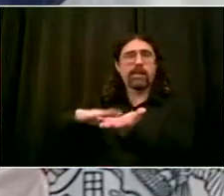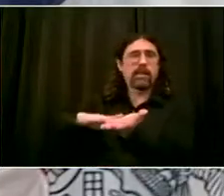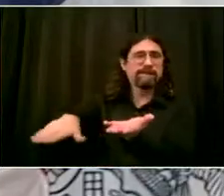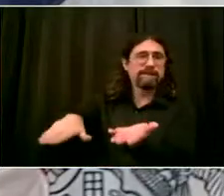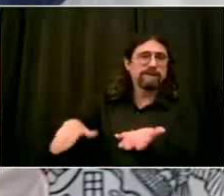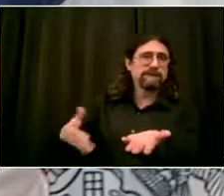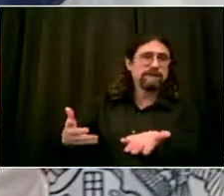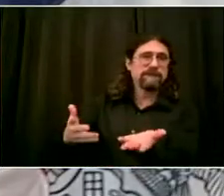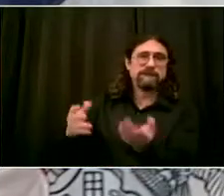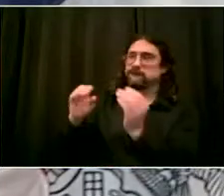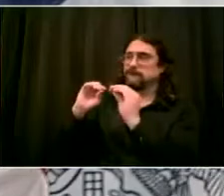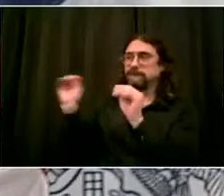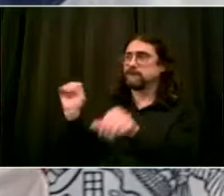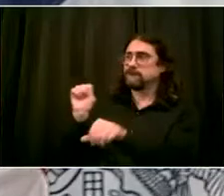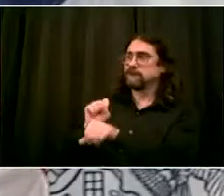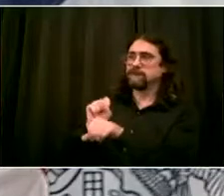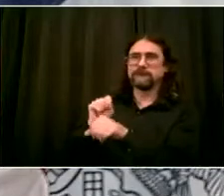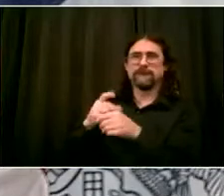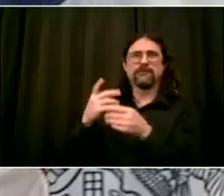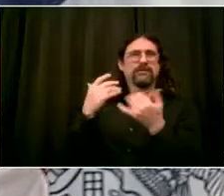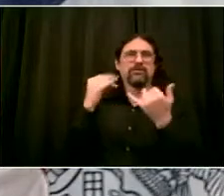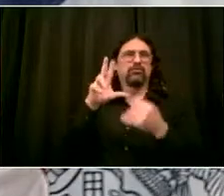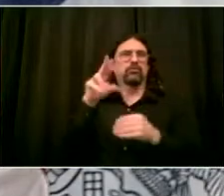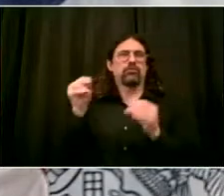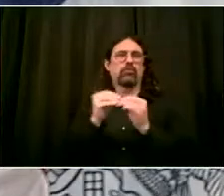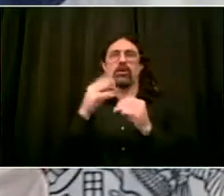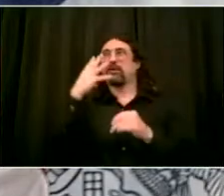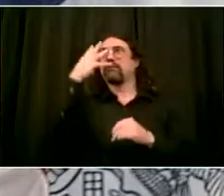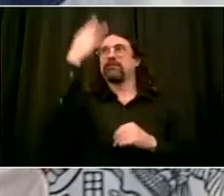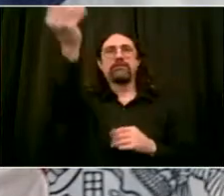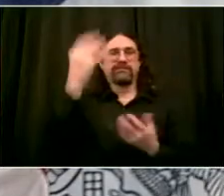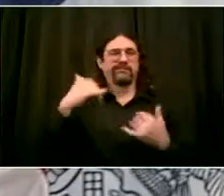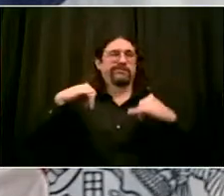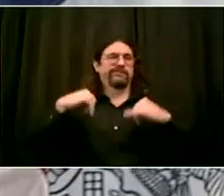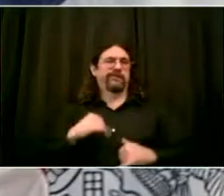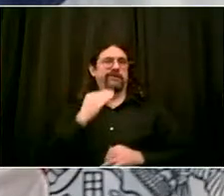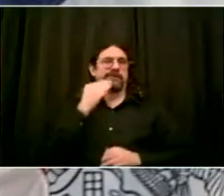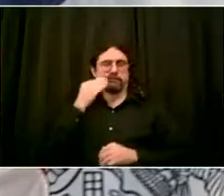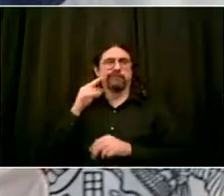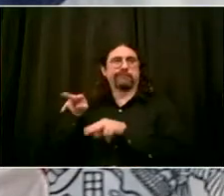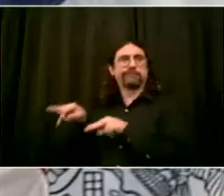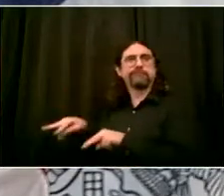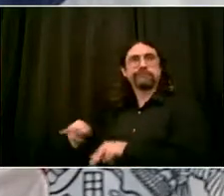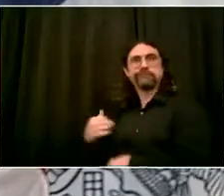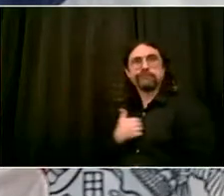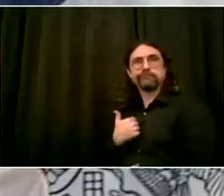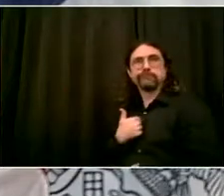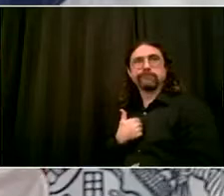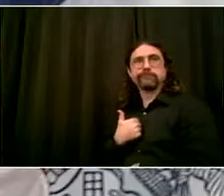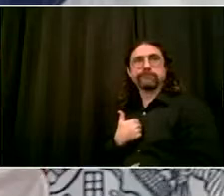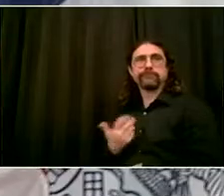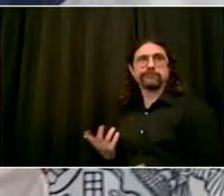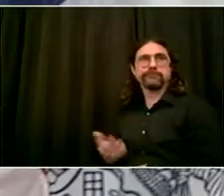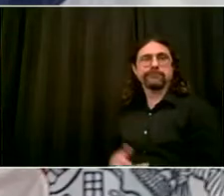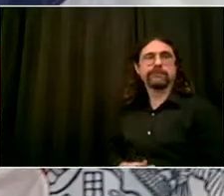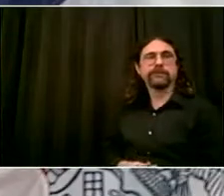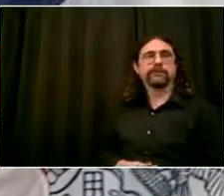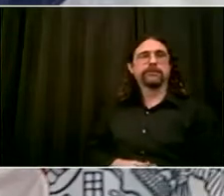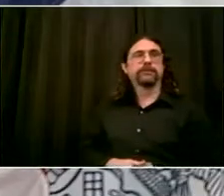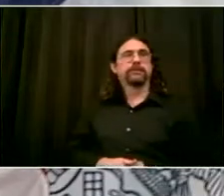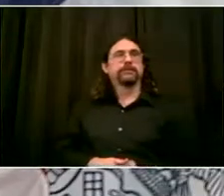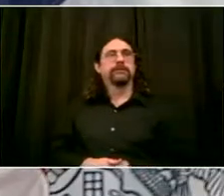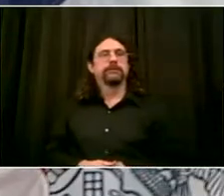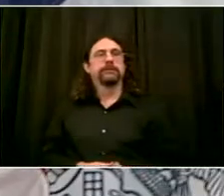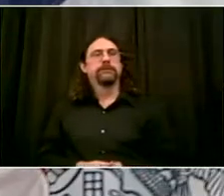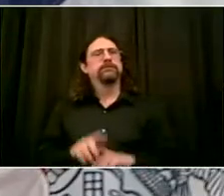um the um the bottom line here is for families who qualify